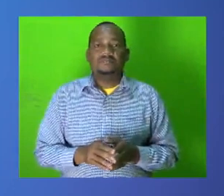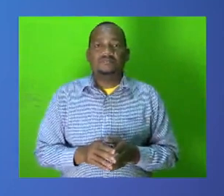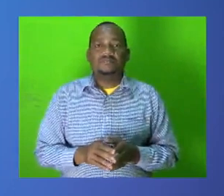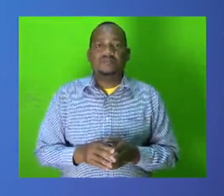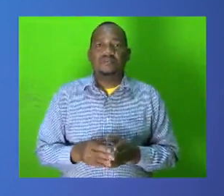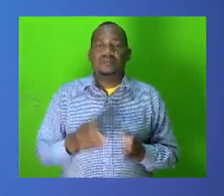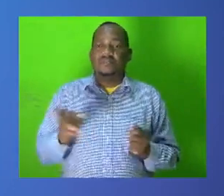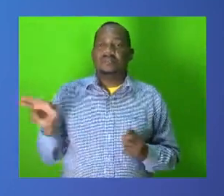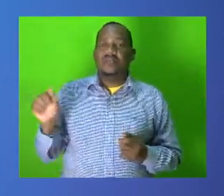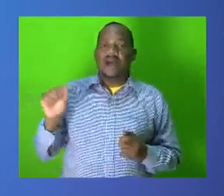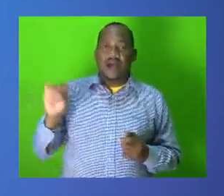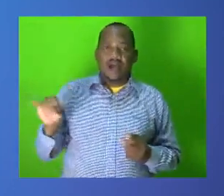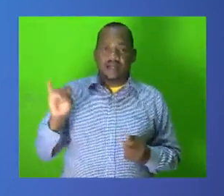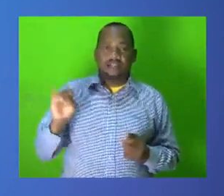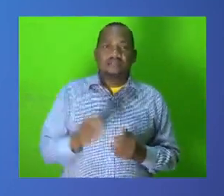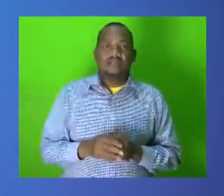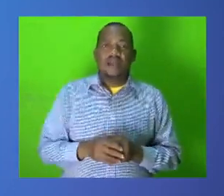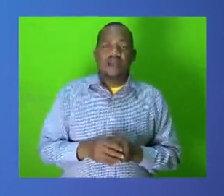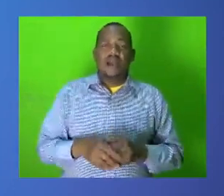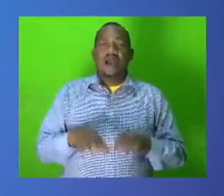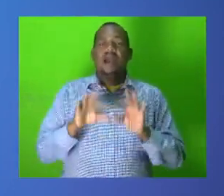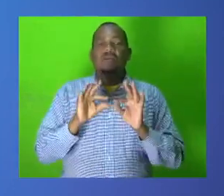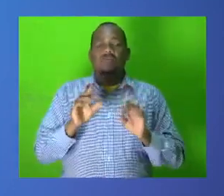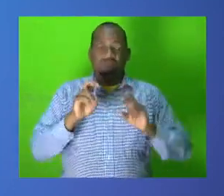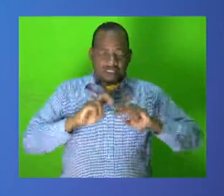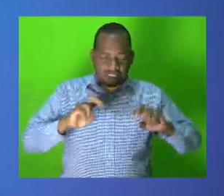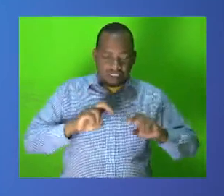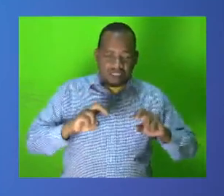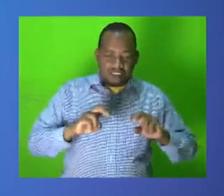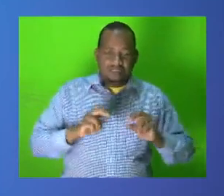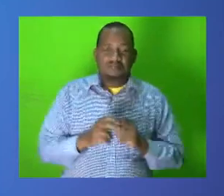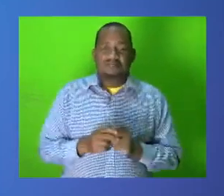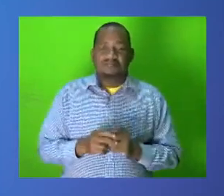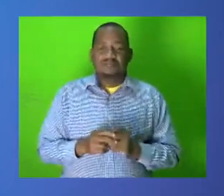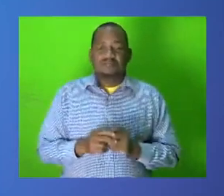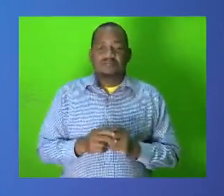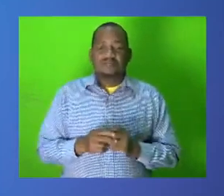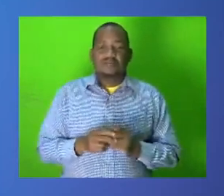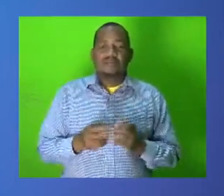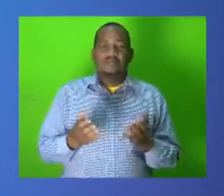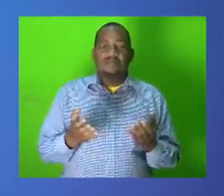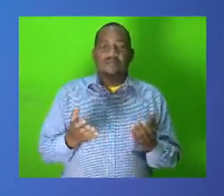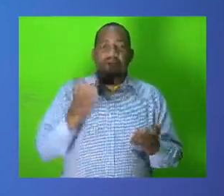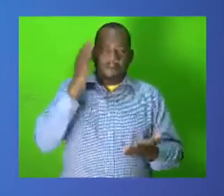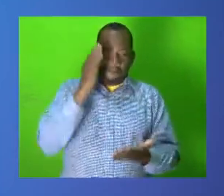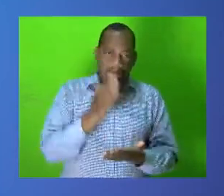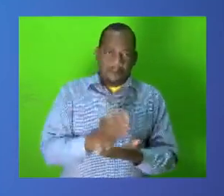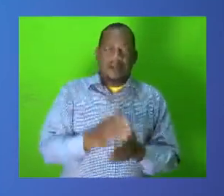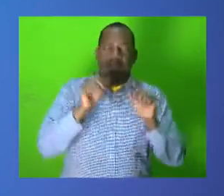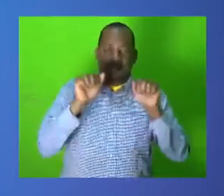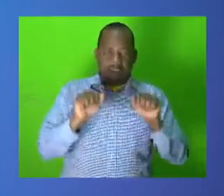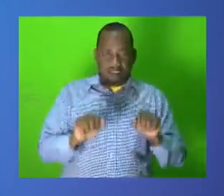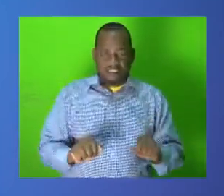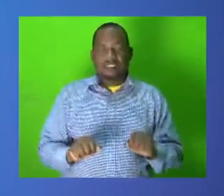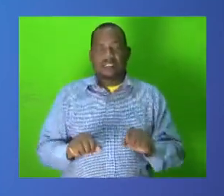Yes, Faraj. A good research is that which solve problem. Oh,